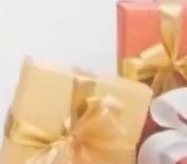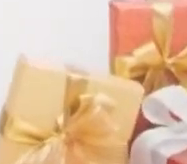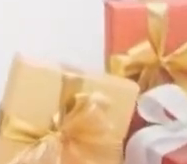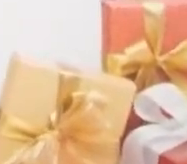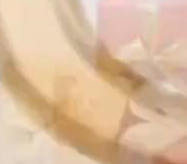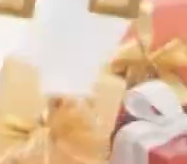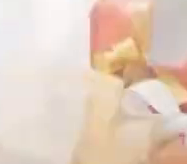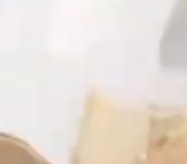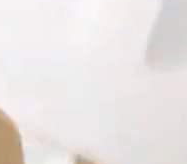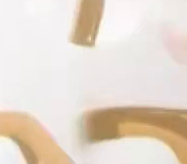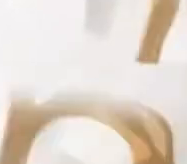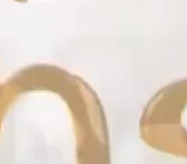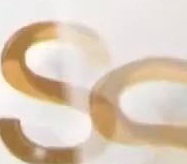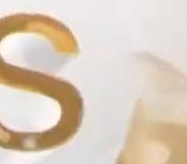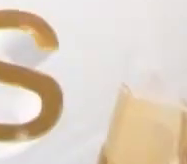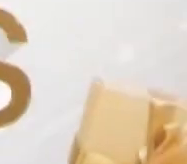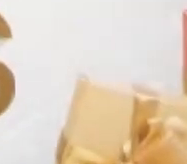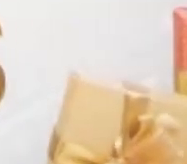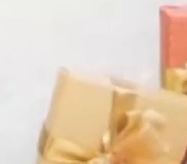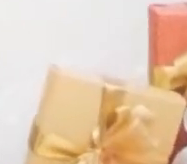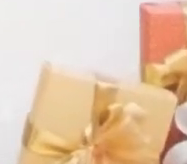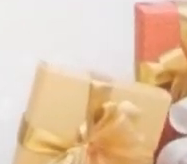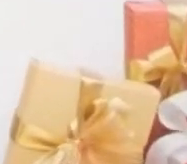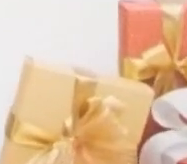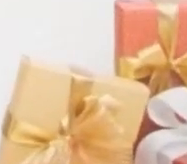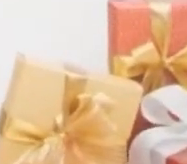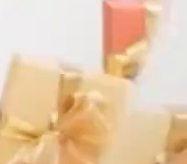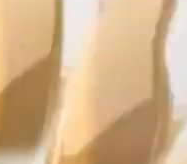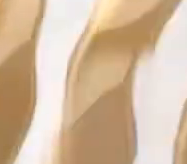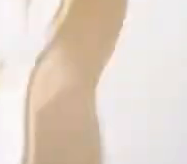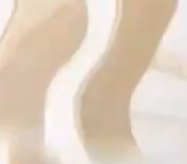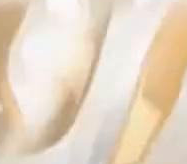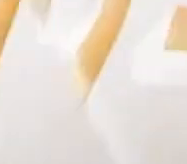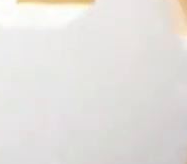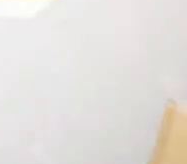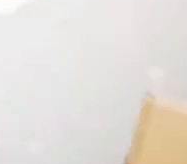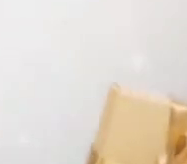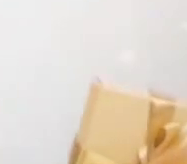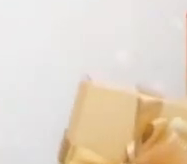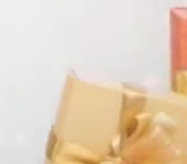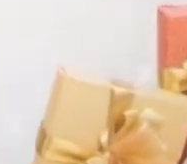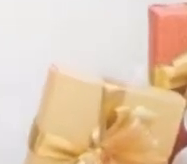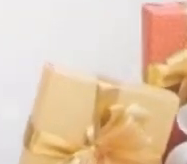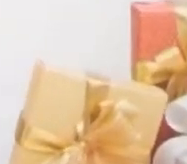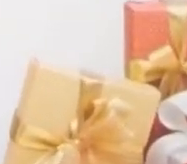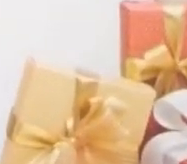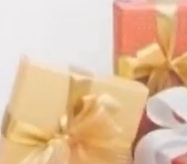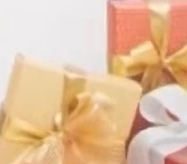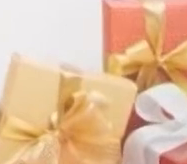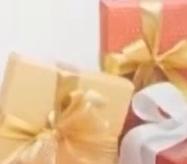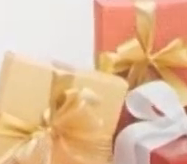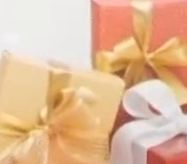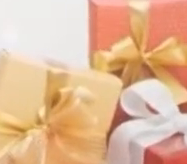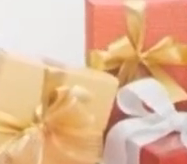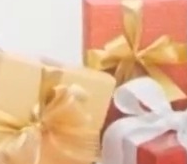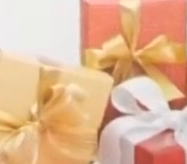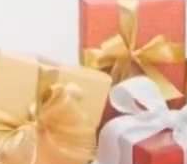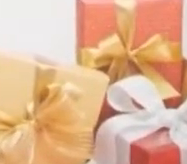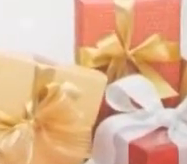Christmas gifts. To participate, answer a simple question and you stand a chance to win 10,000 Kenya shillings this Christmas. Send a short message